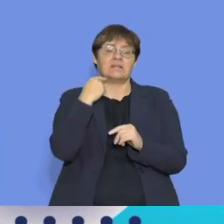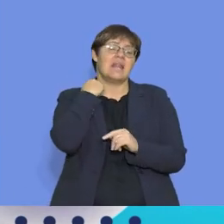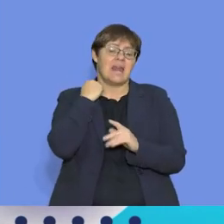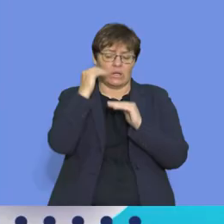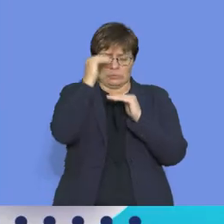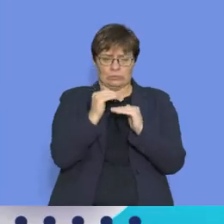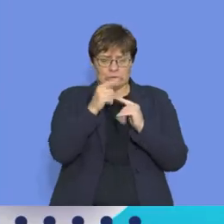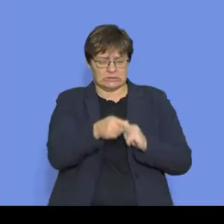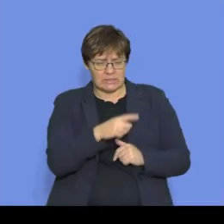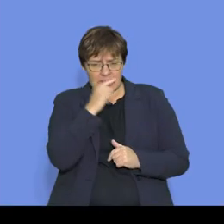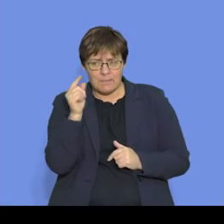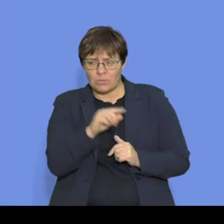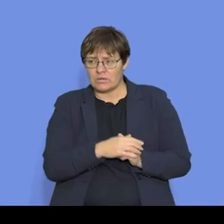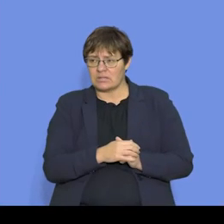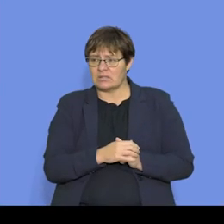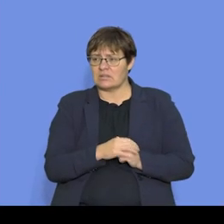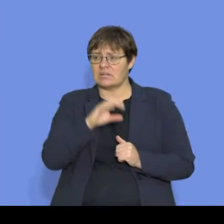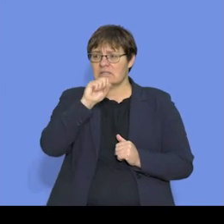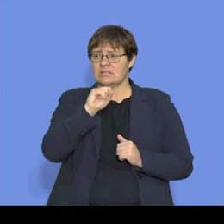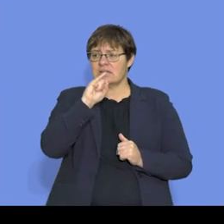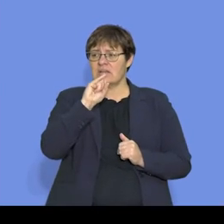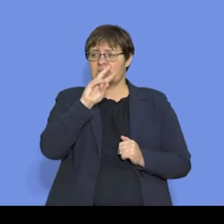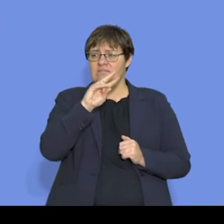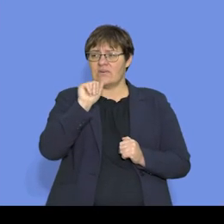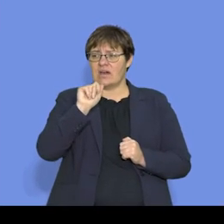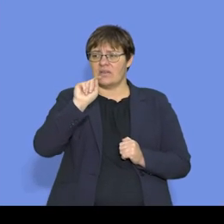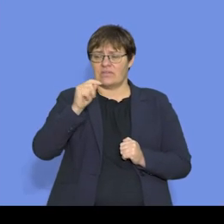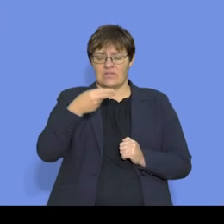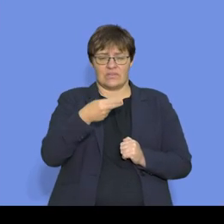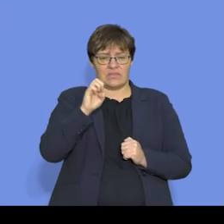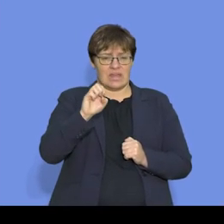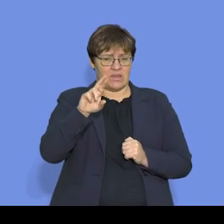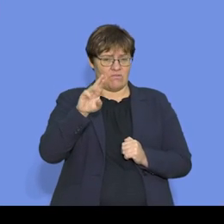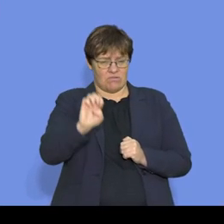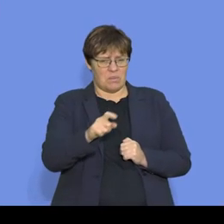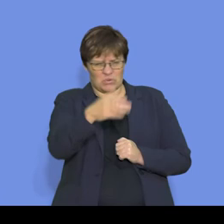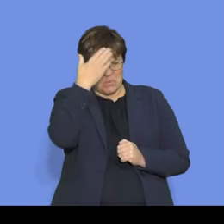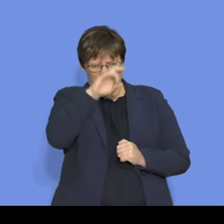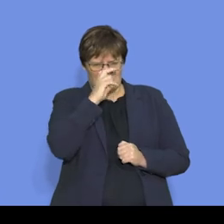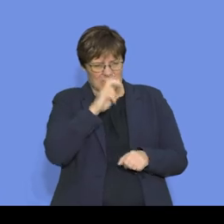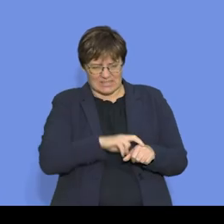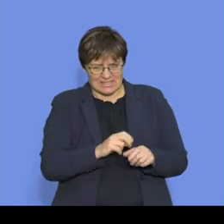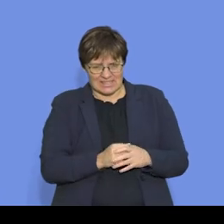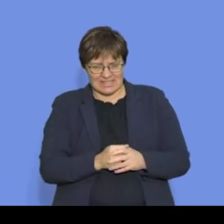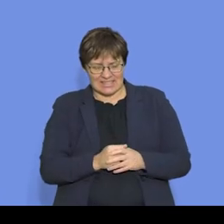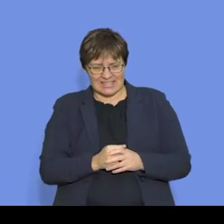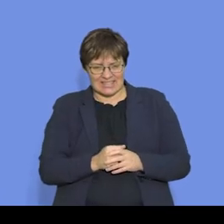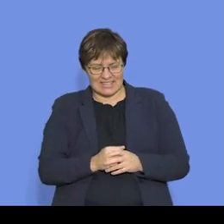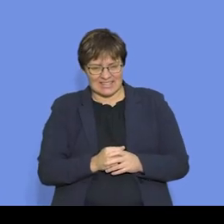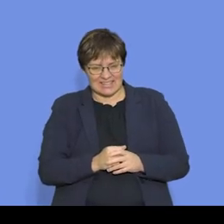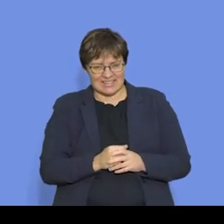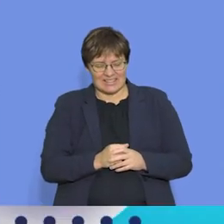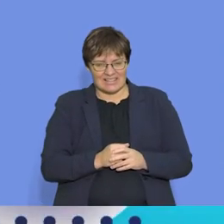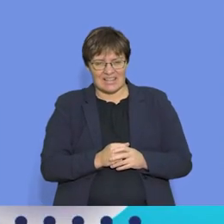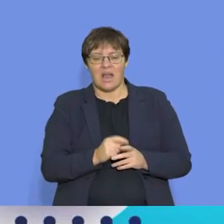Okay, its scientific name is Civethia, but then of course you don't need to know the scientific names, but you just need